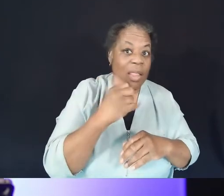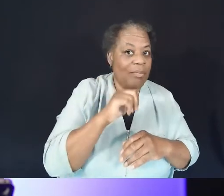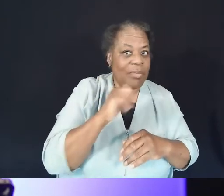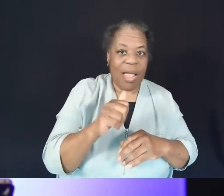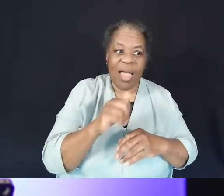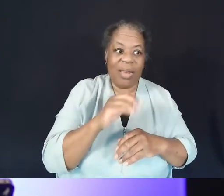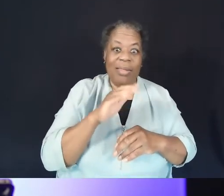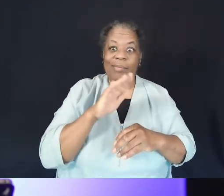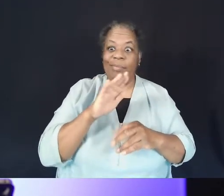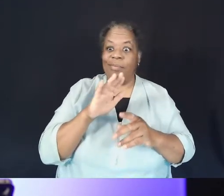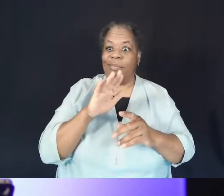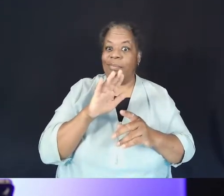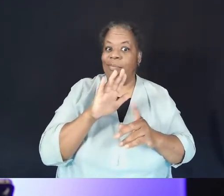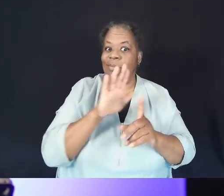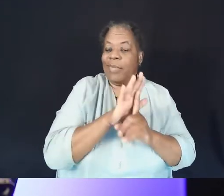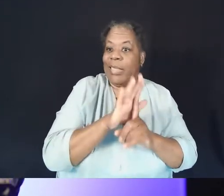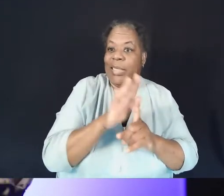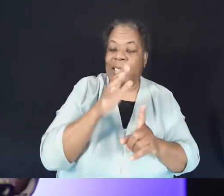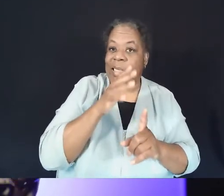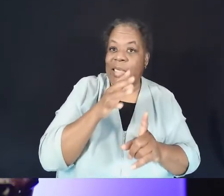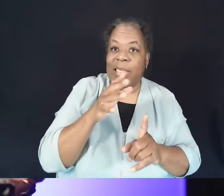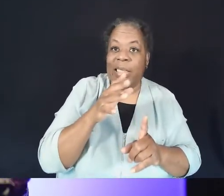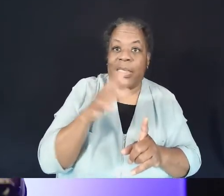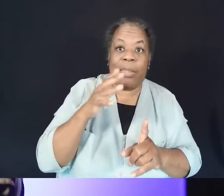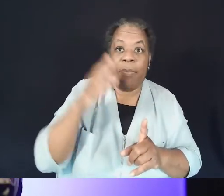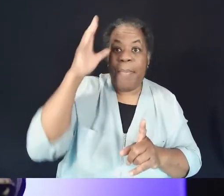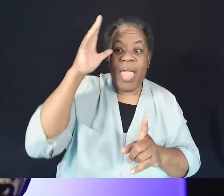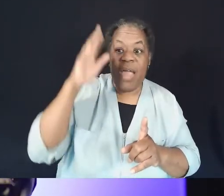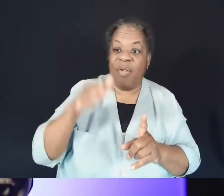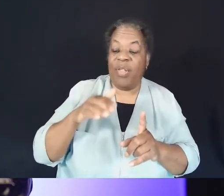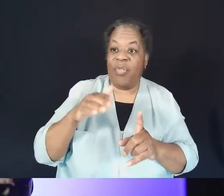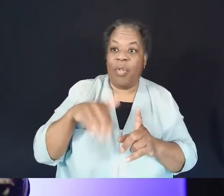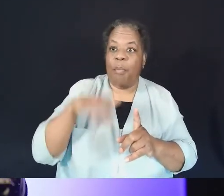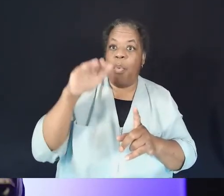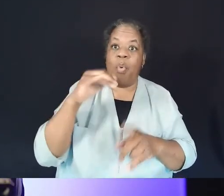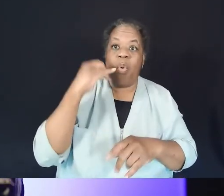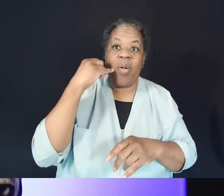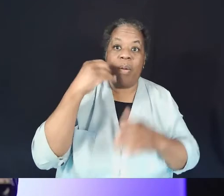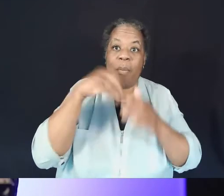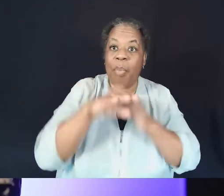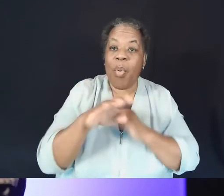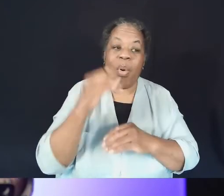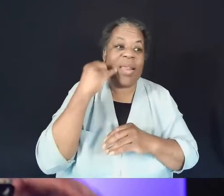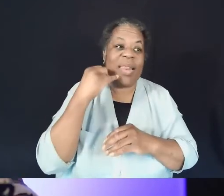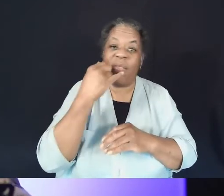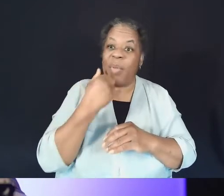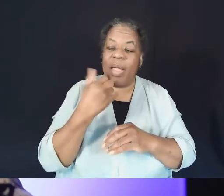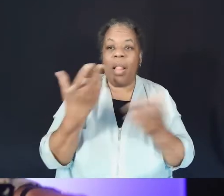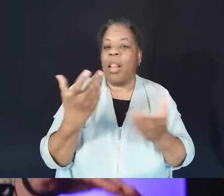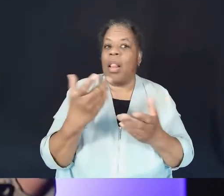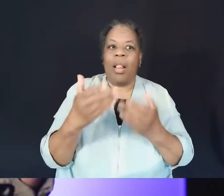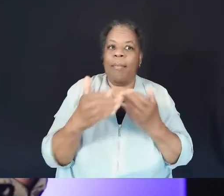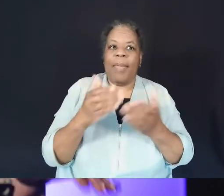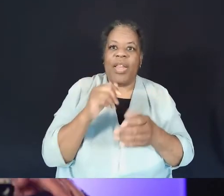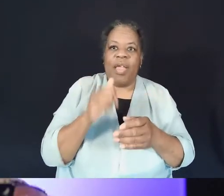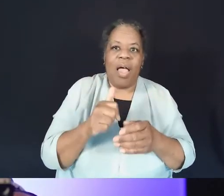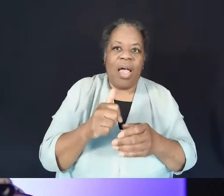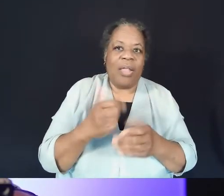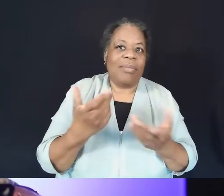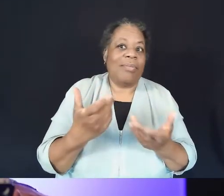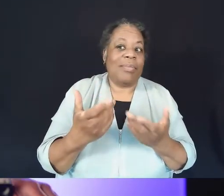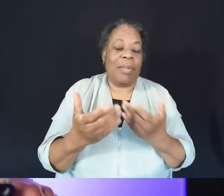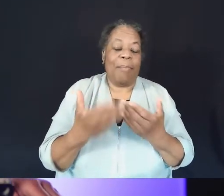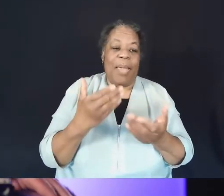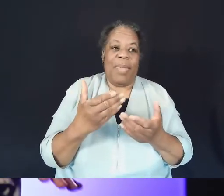also been born in Israel. It's possible that it was his grandparents that last stepped foot in Israel, or perhaps his parents were young